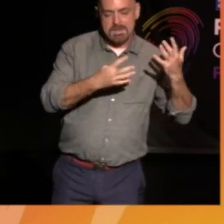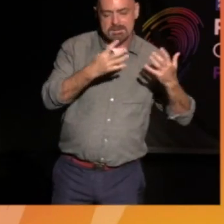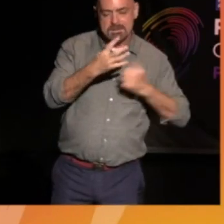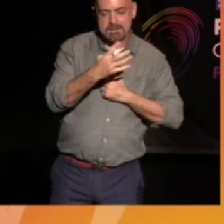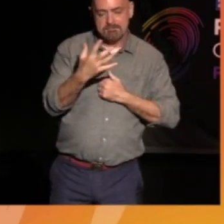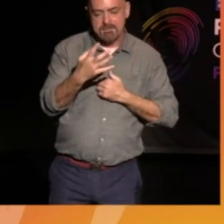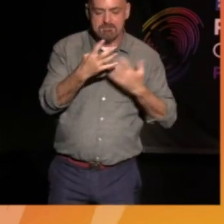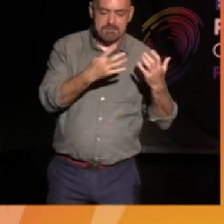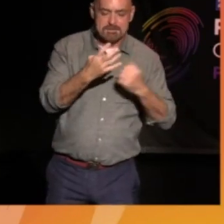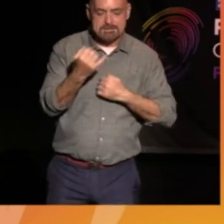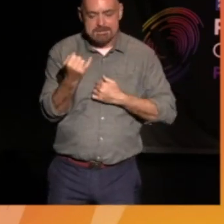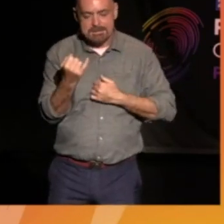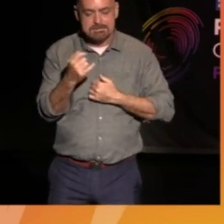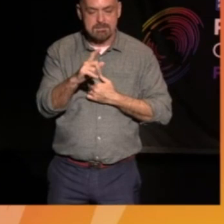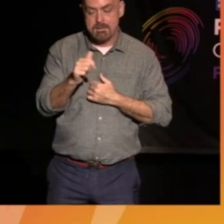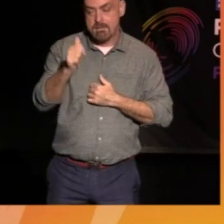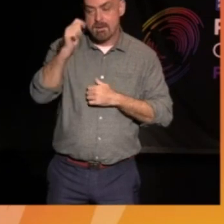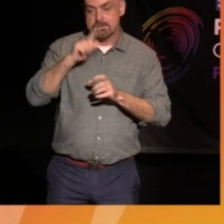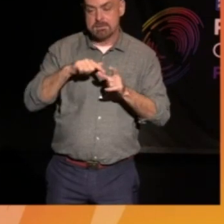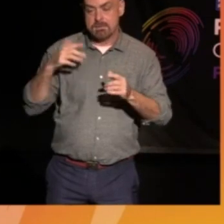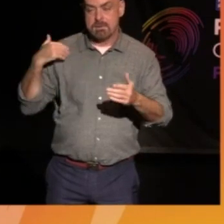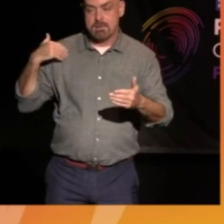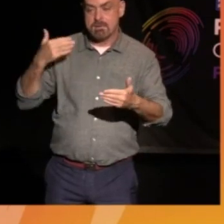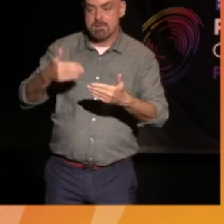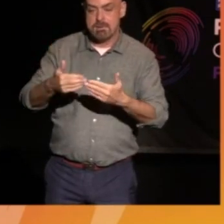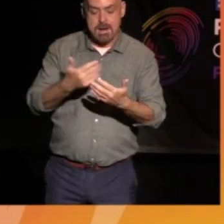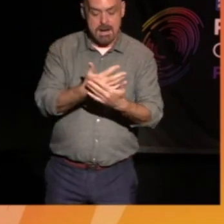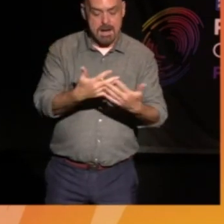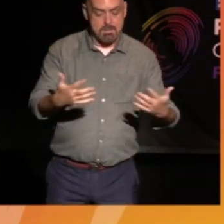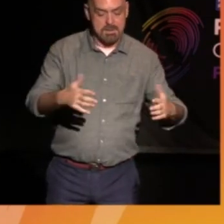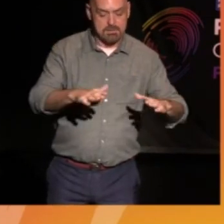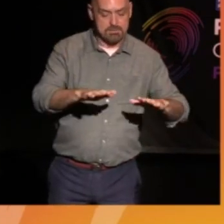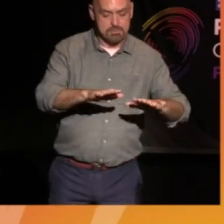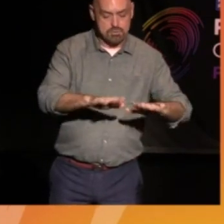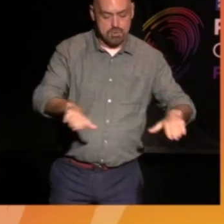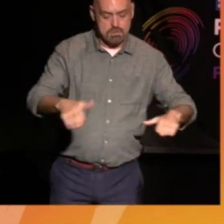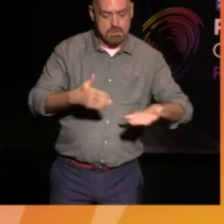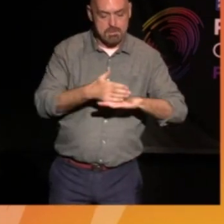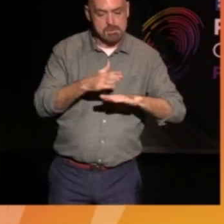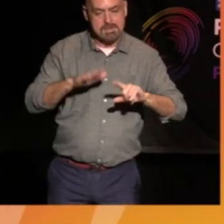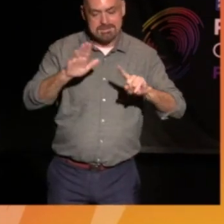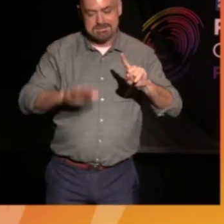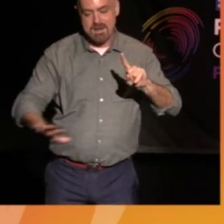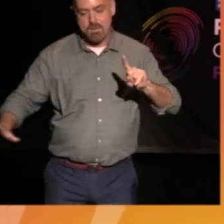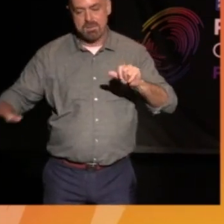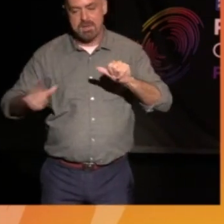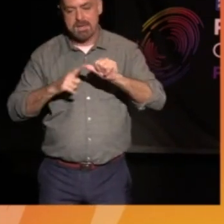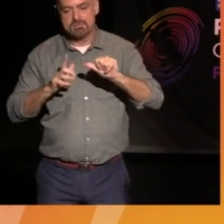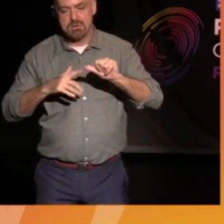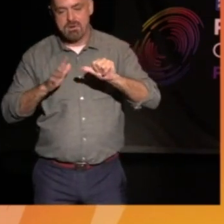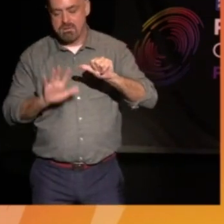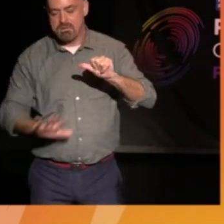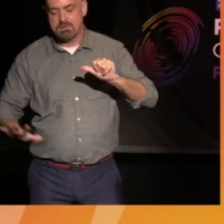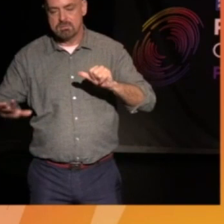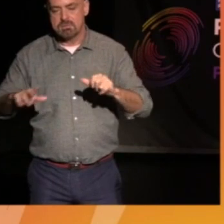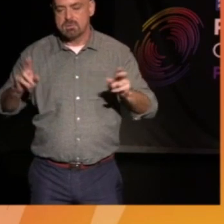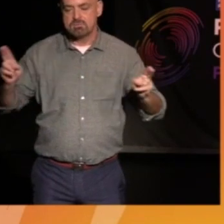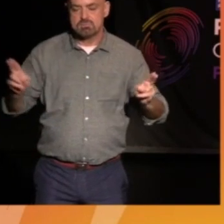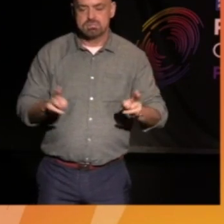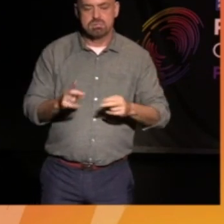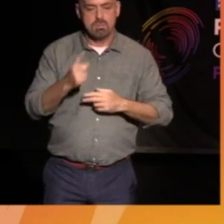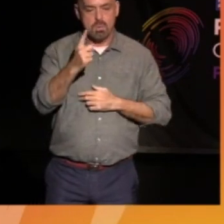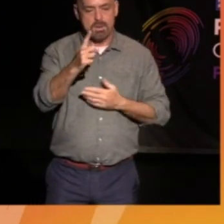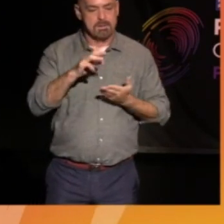1995-96 till last year, the number of child laborers in South Asian carpet industry has dropped from 1